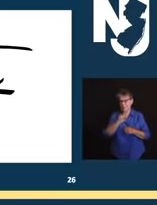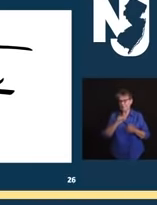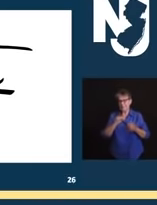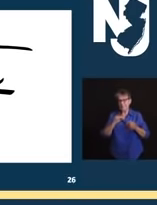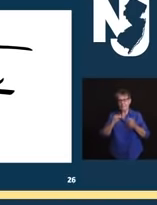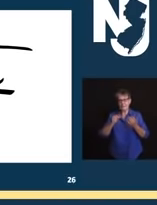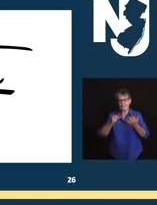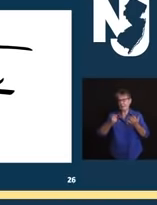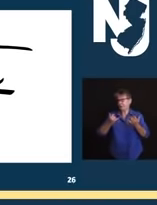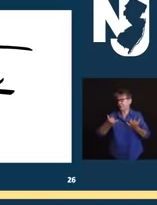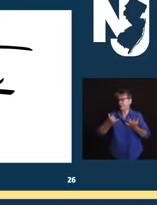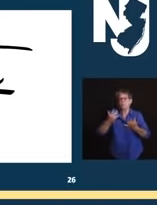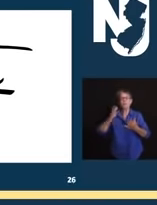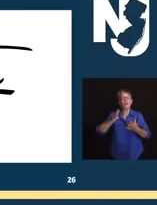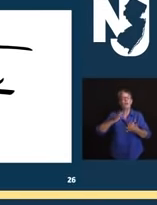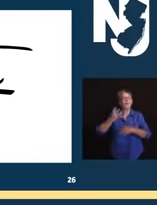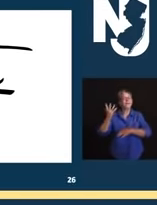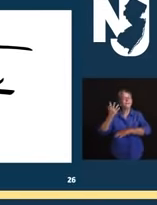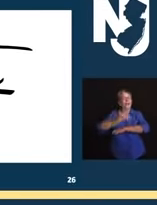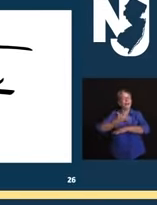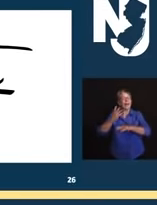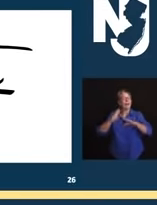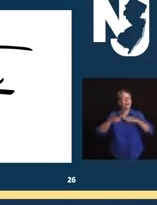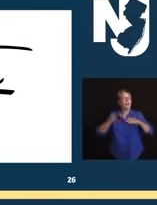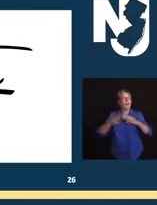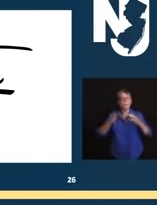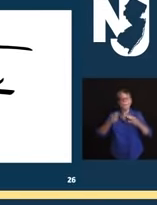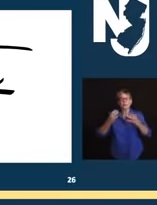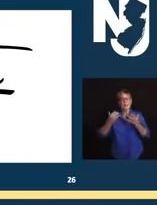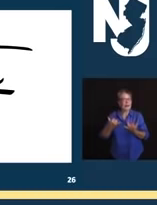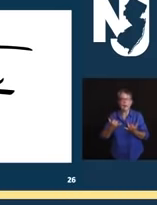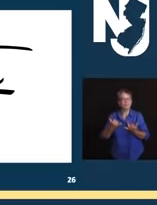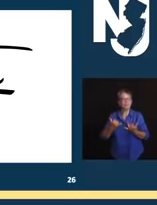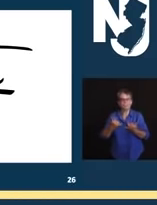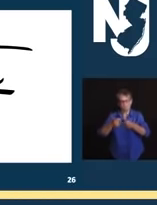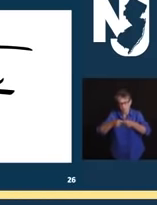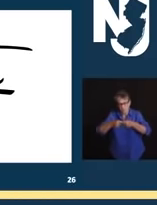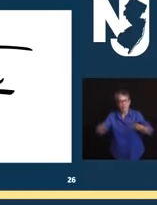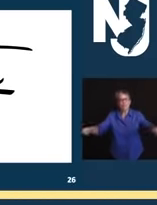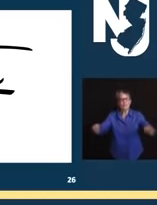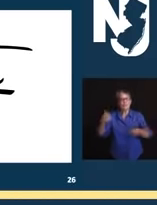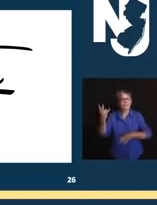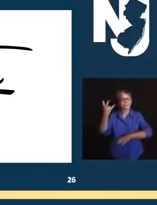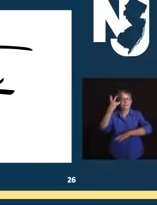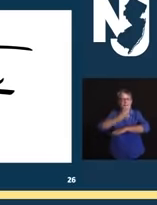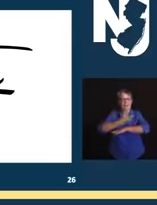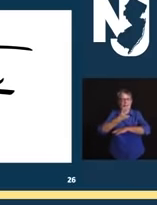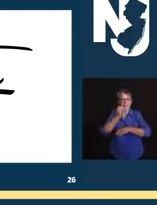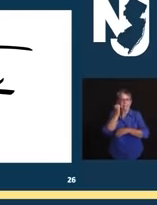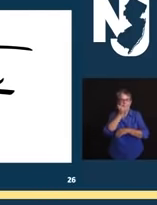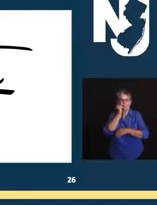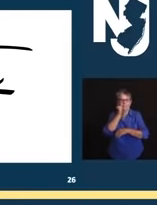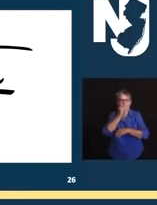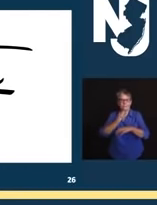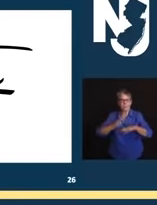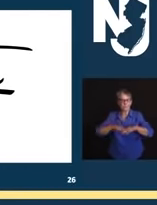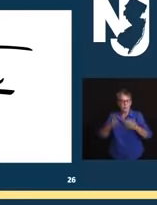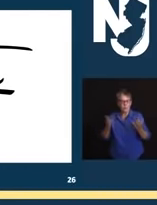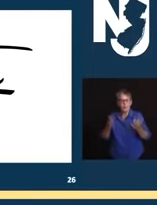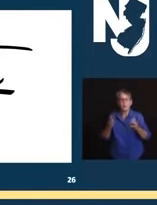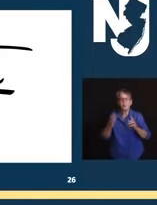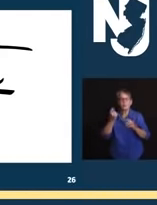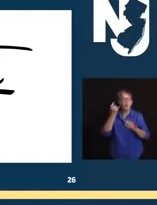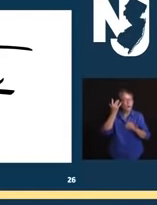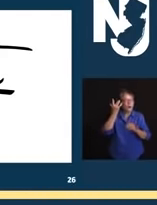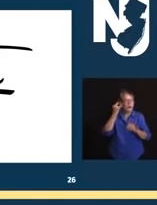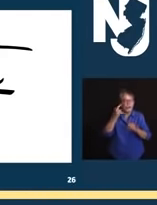mentioned PPE. Really, really impressive as they described how they're going about it. So to Anna, April, and the entire A-List team, I